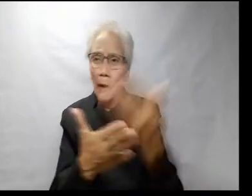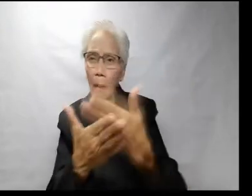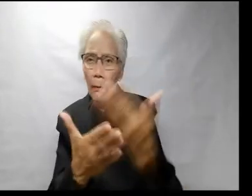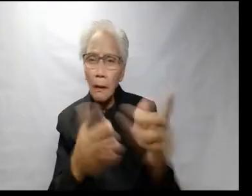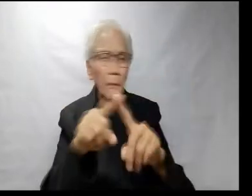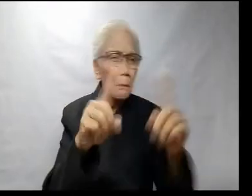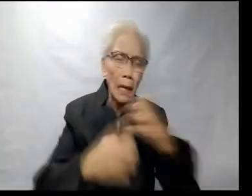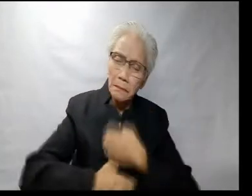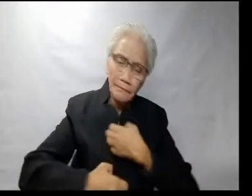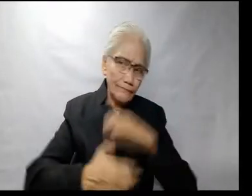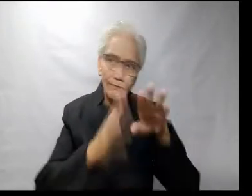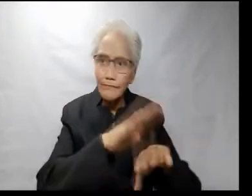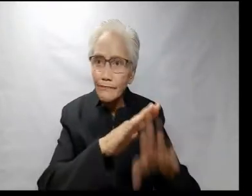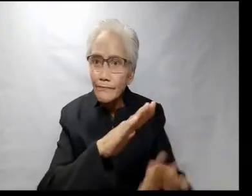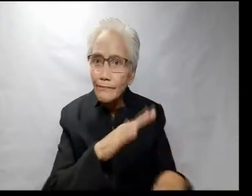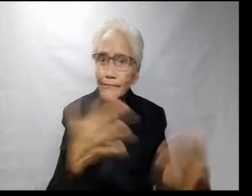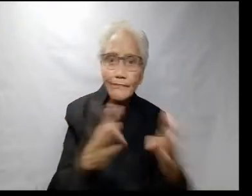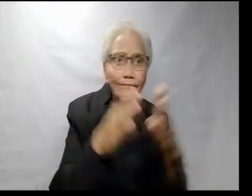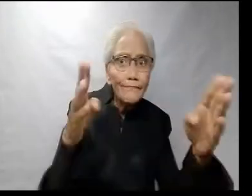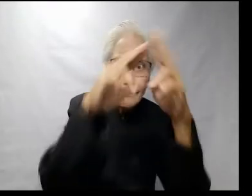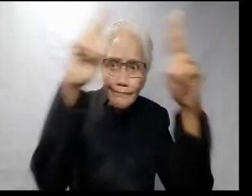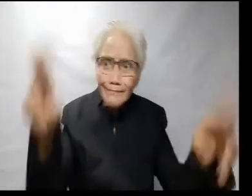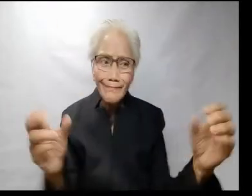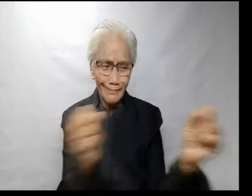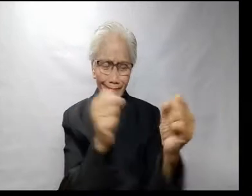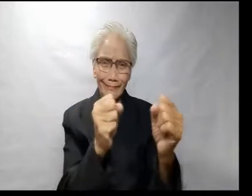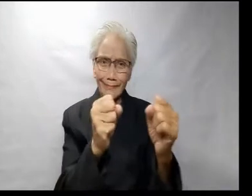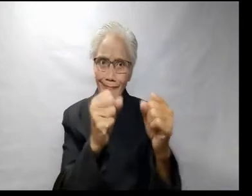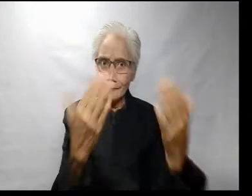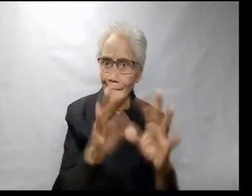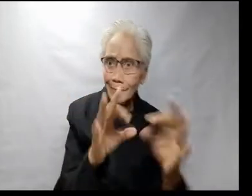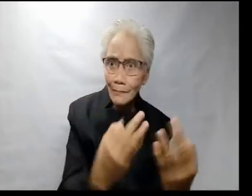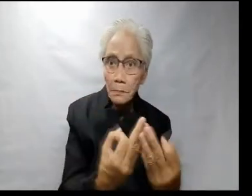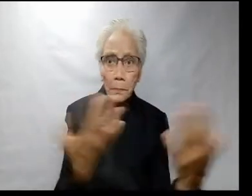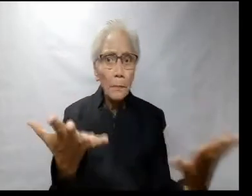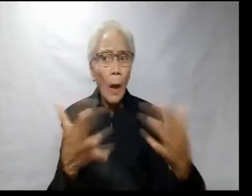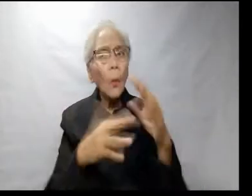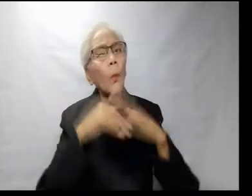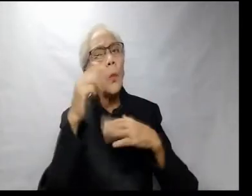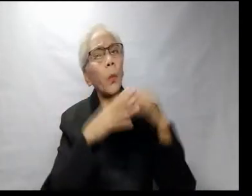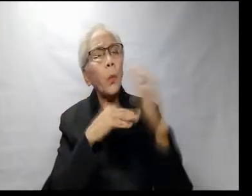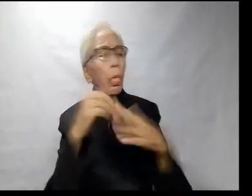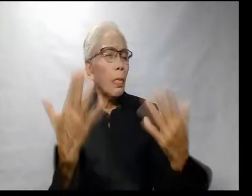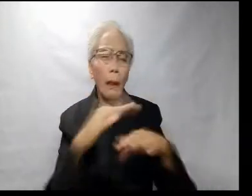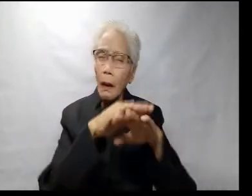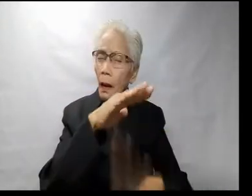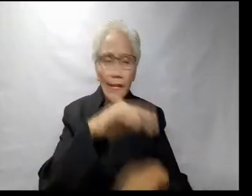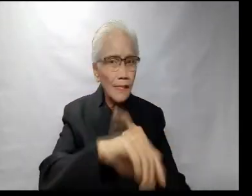but enjoy it less. We have bigger houses, but smaller families. More conveniences, but less time.